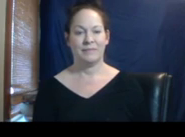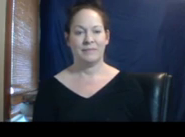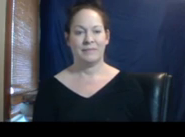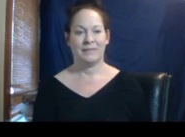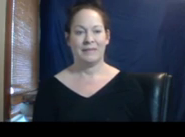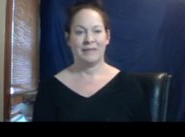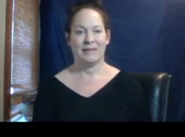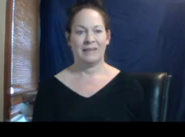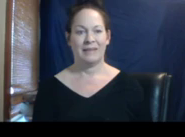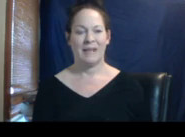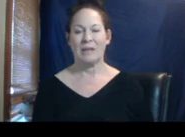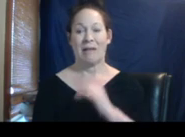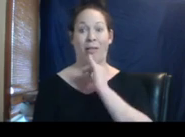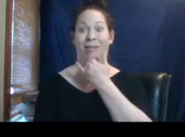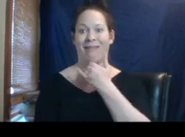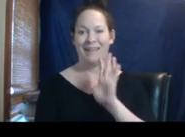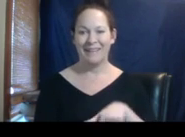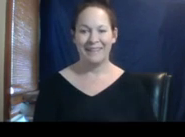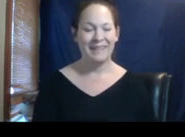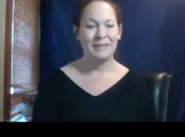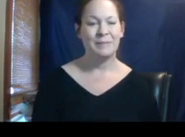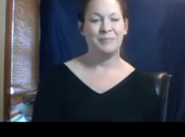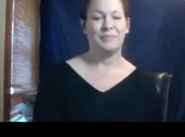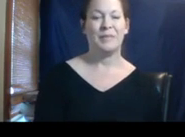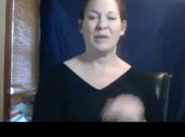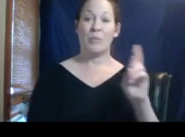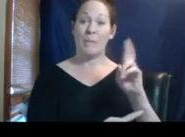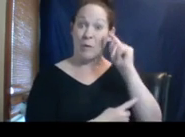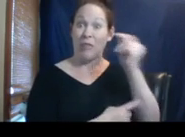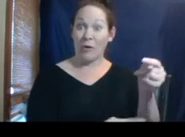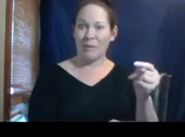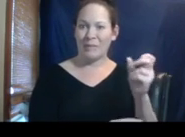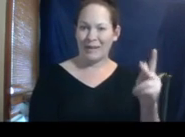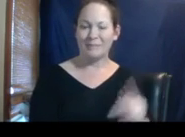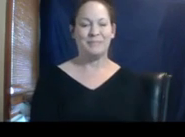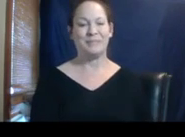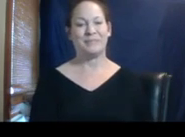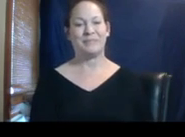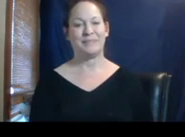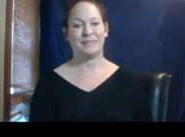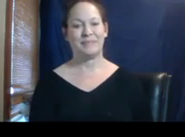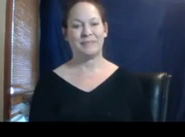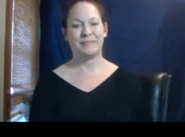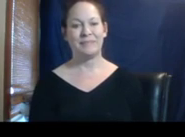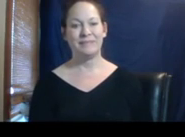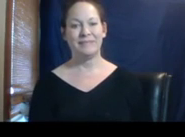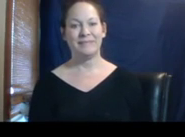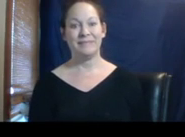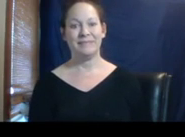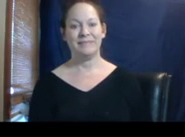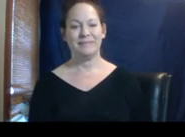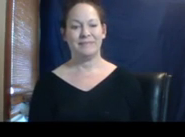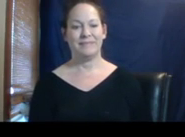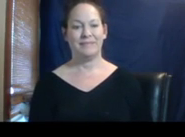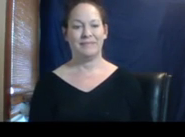into doing the actual one, right? But if x minus 5, right, my remainder theorem says x minus k. So